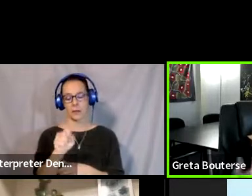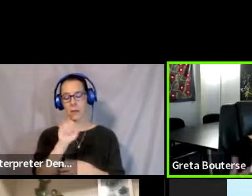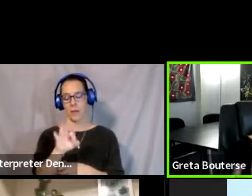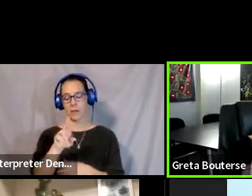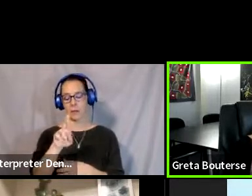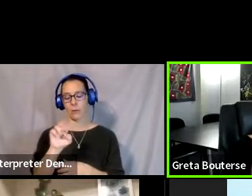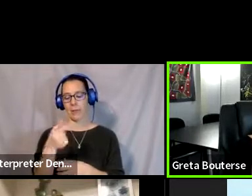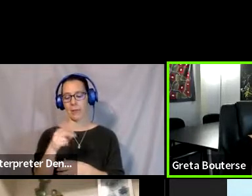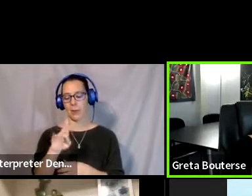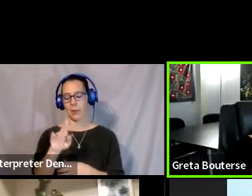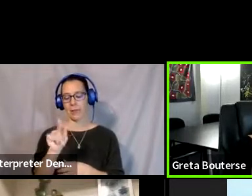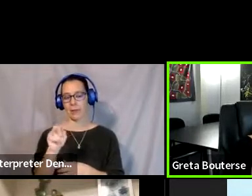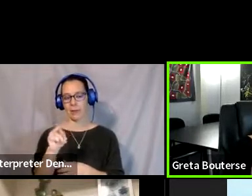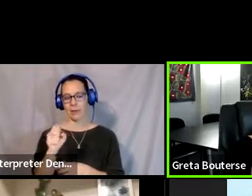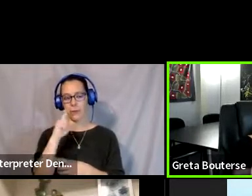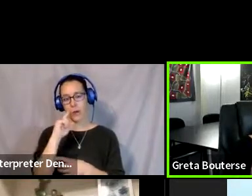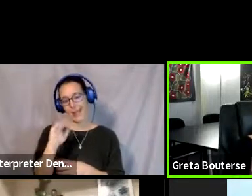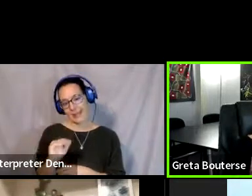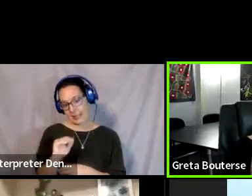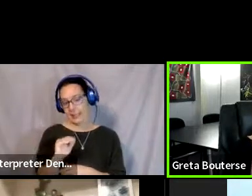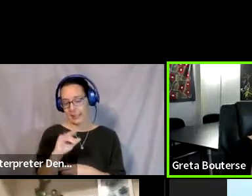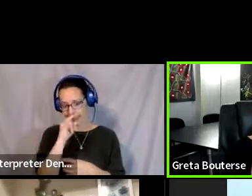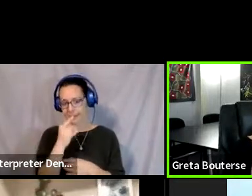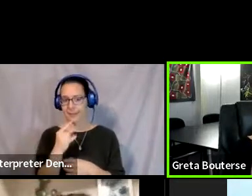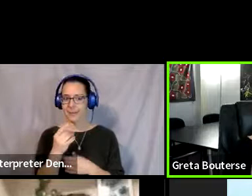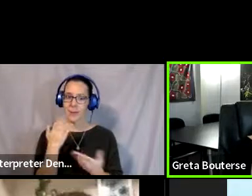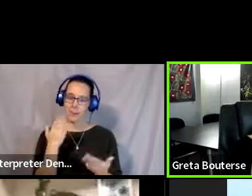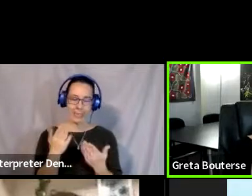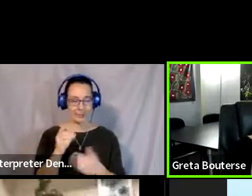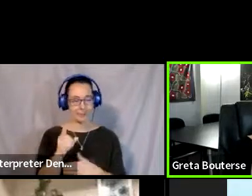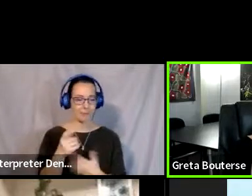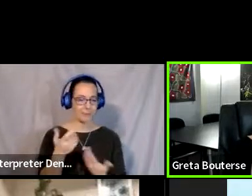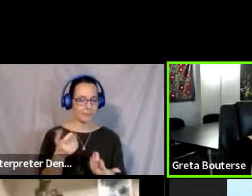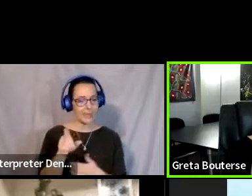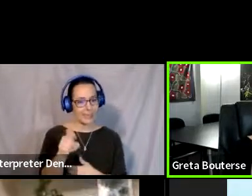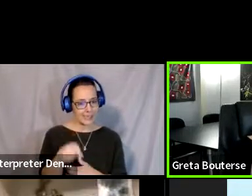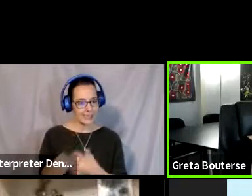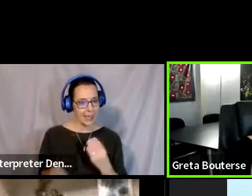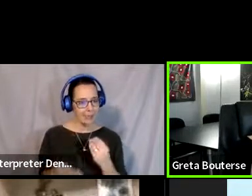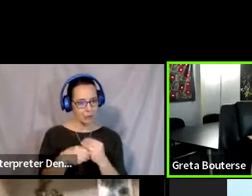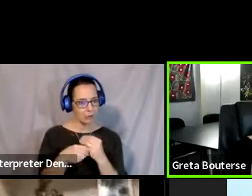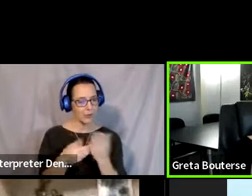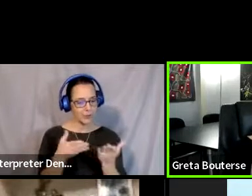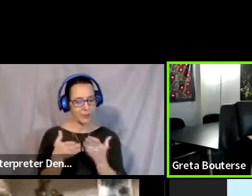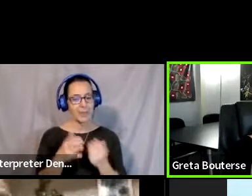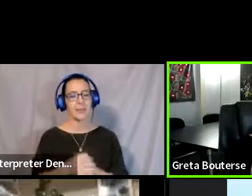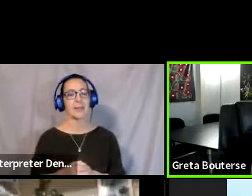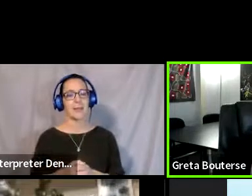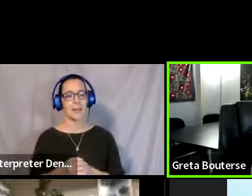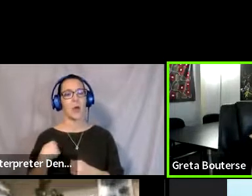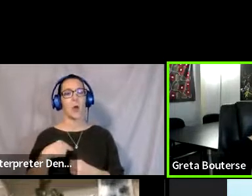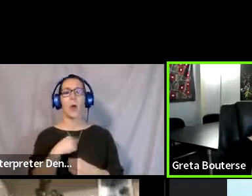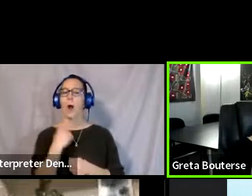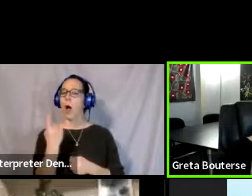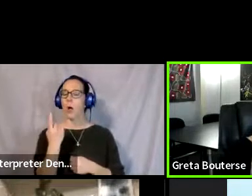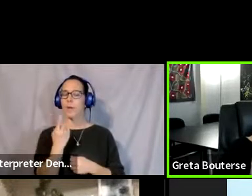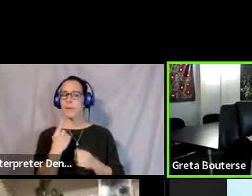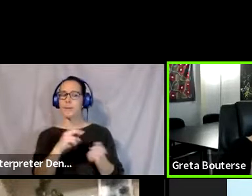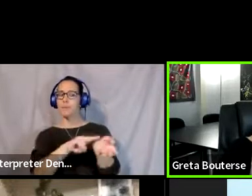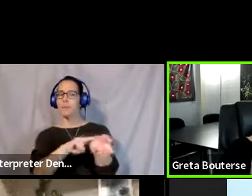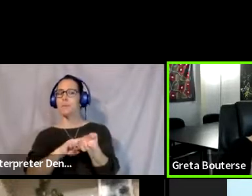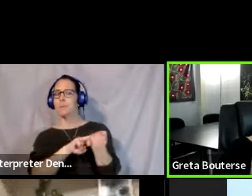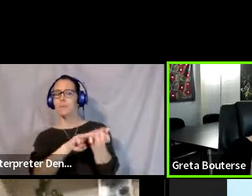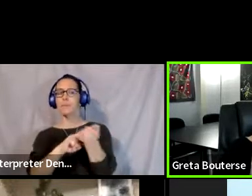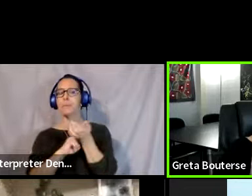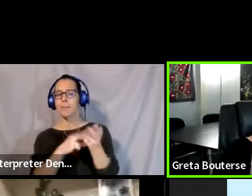and beyond for those kids who might need that too. So we have a lot in place. I think we're constantly monitoring what else we need to do to